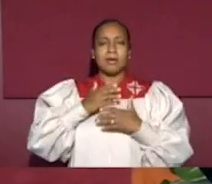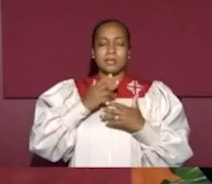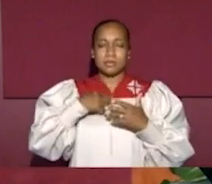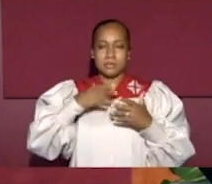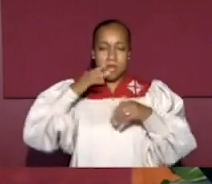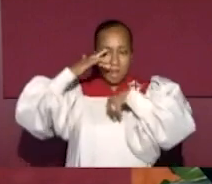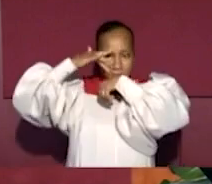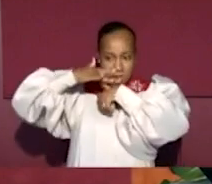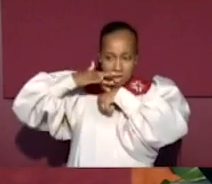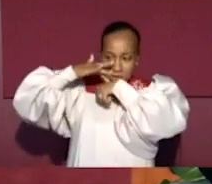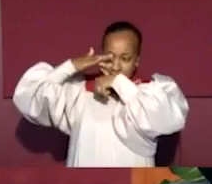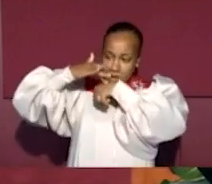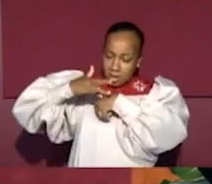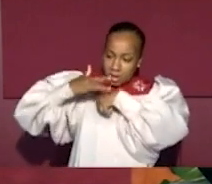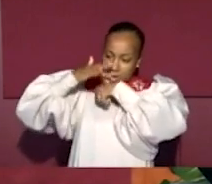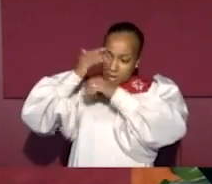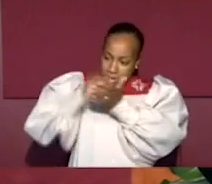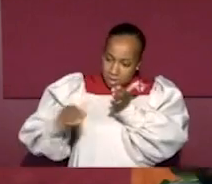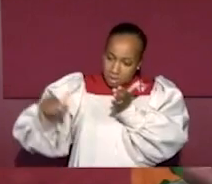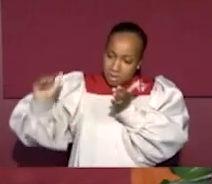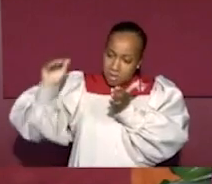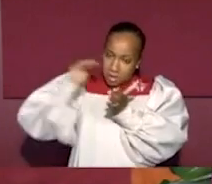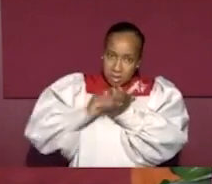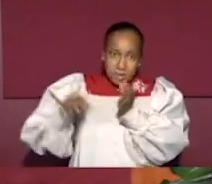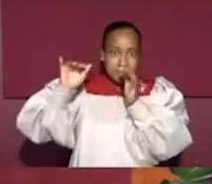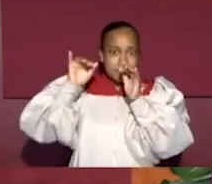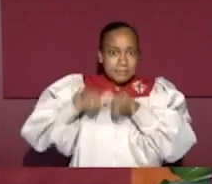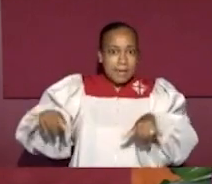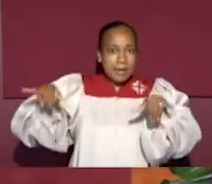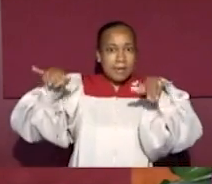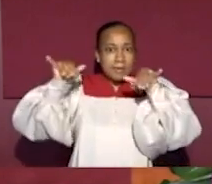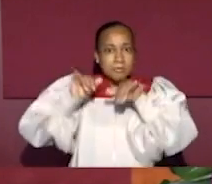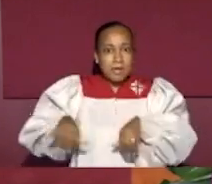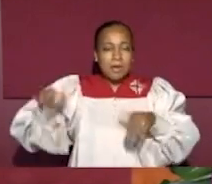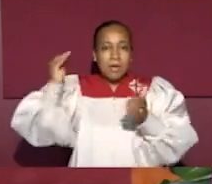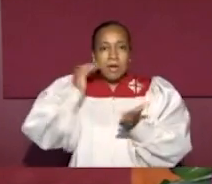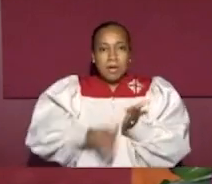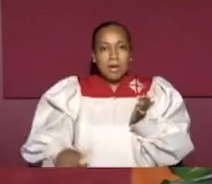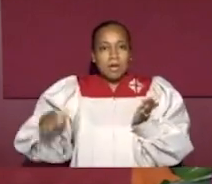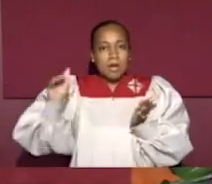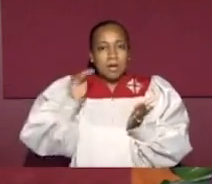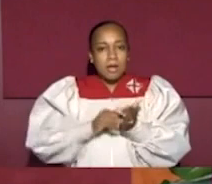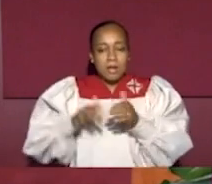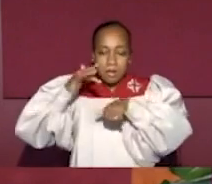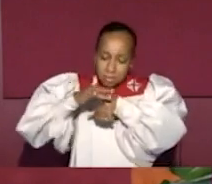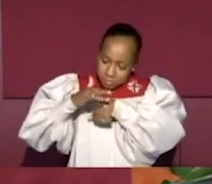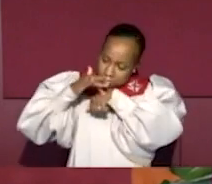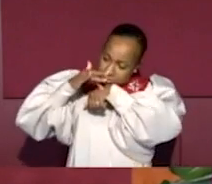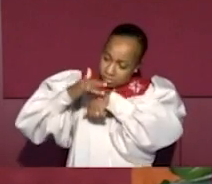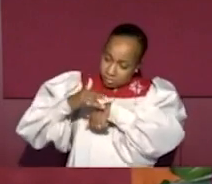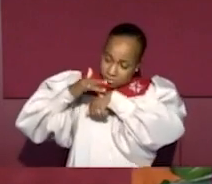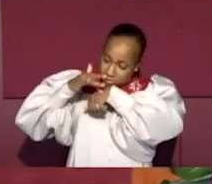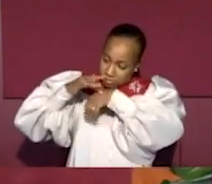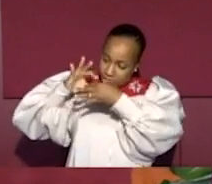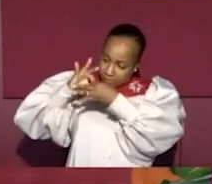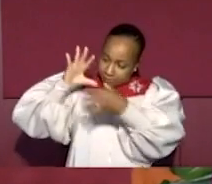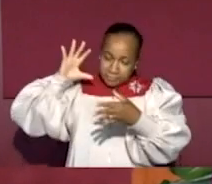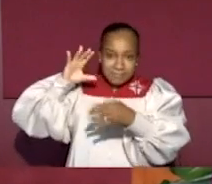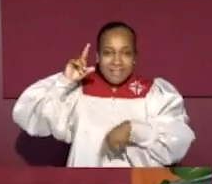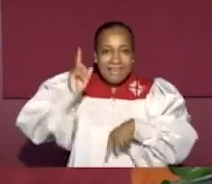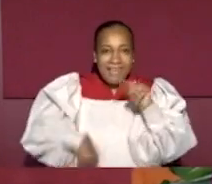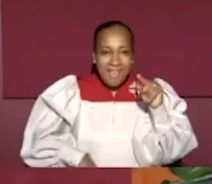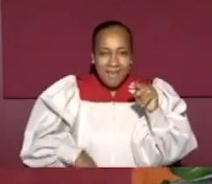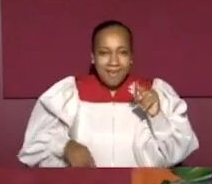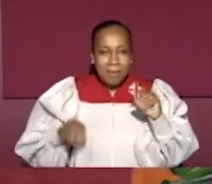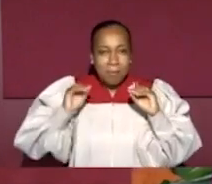mind where you're just reliving and revisiting the same things over and over again and unable to move forward. So